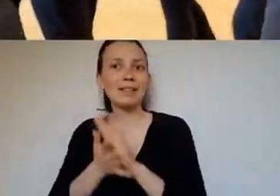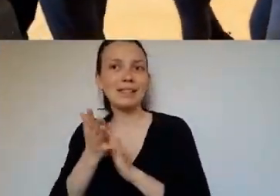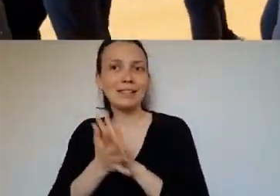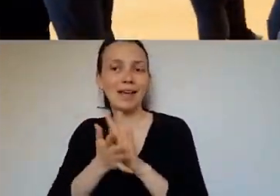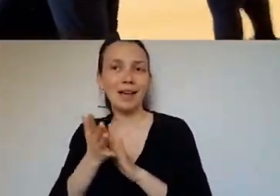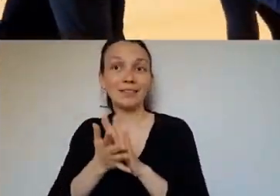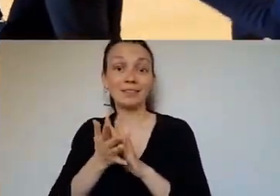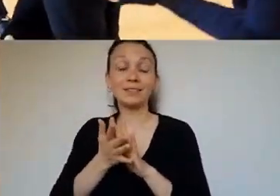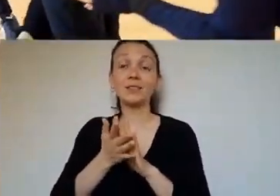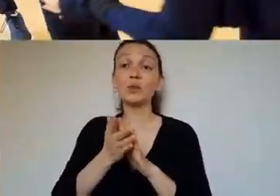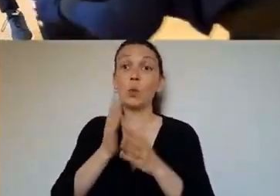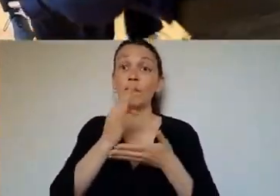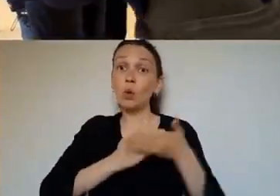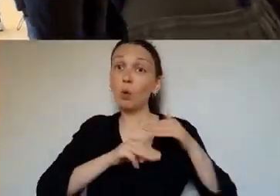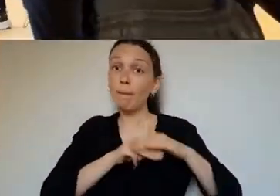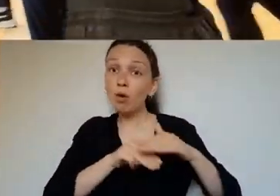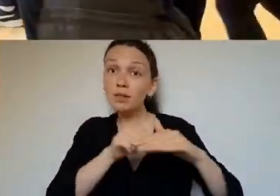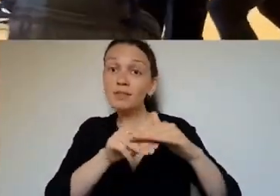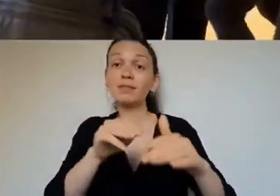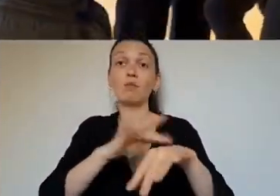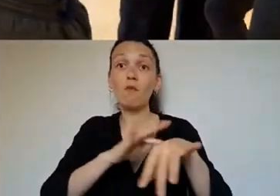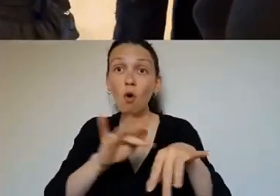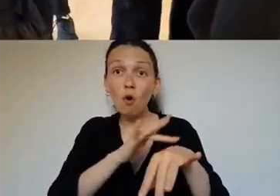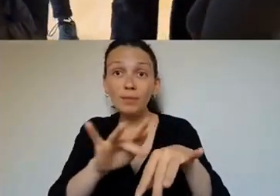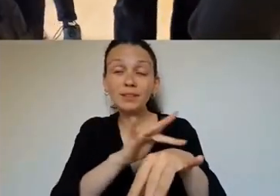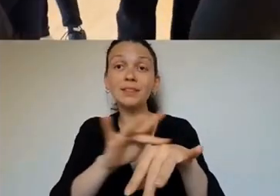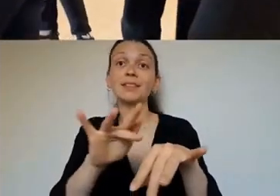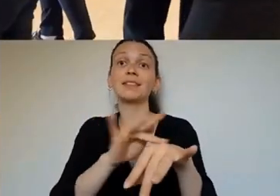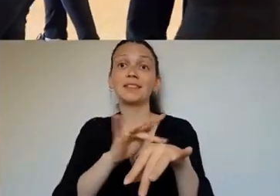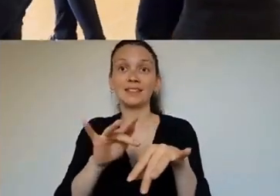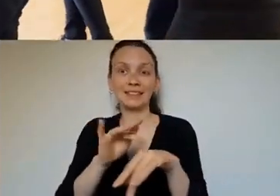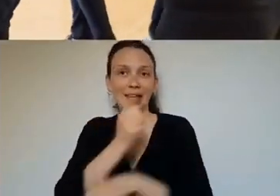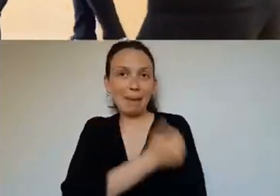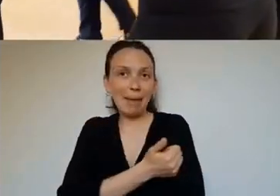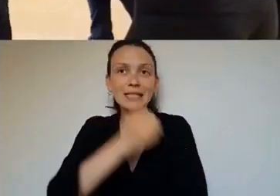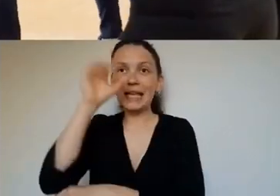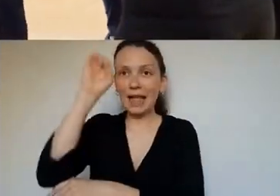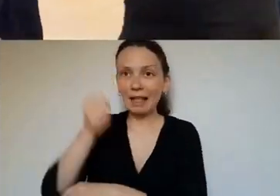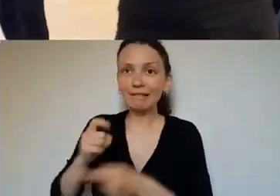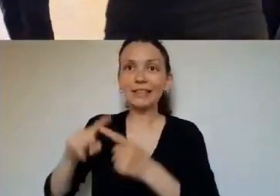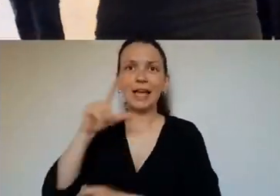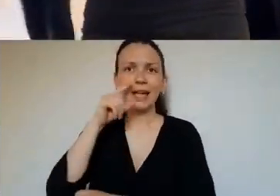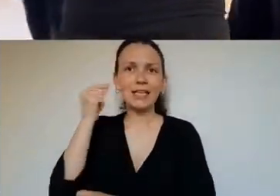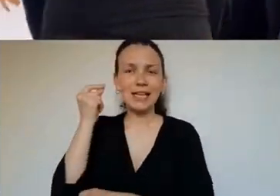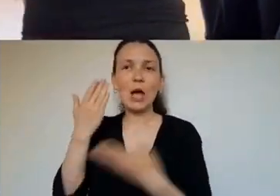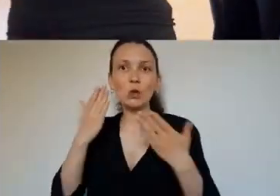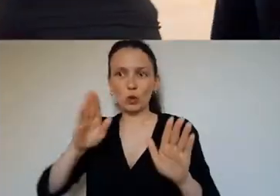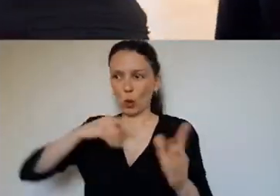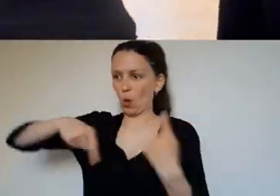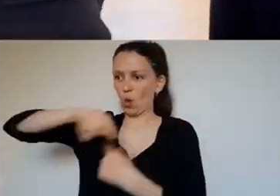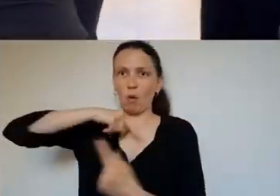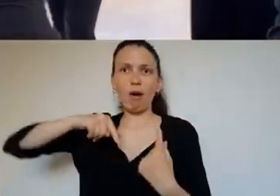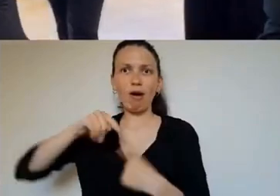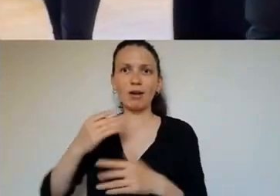Over the course of several months and a number of performances of the work in progress, Amanda, Alvian and Leanne return us to the pre